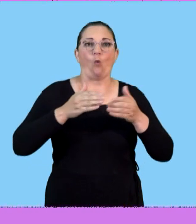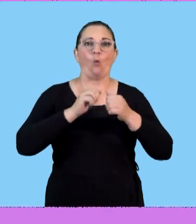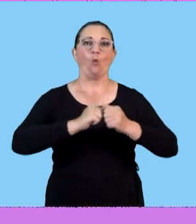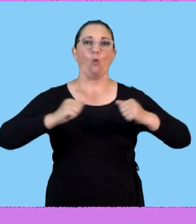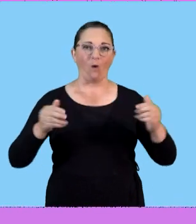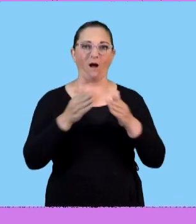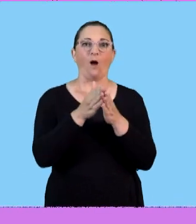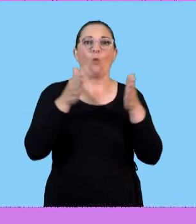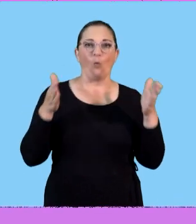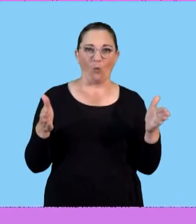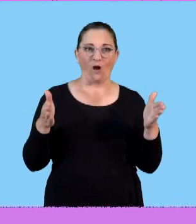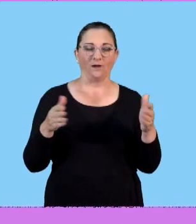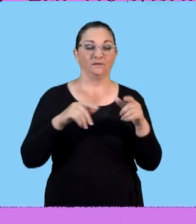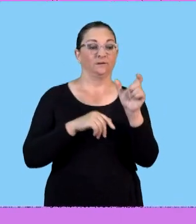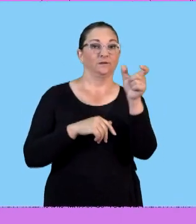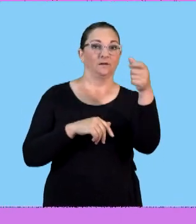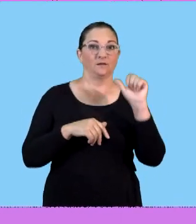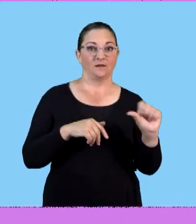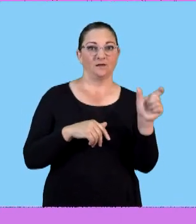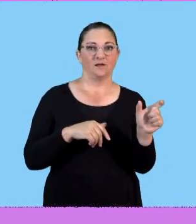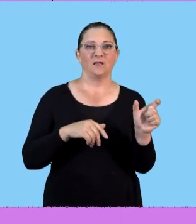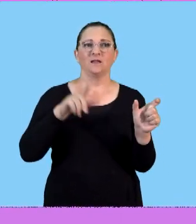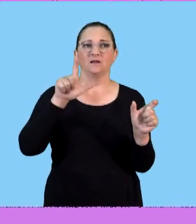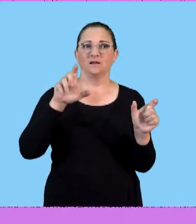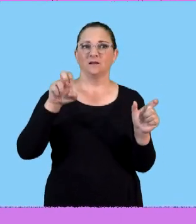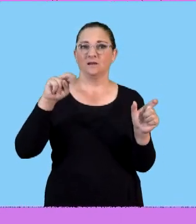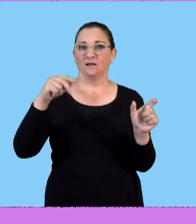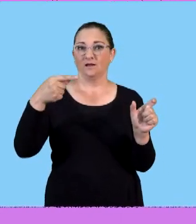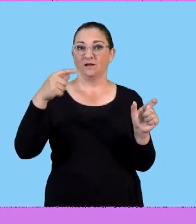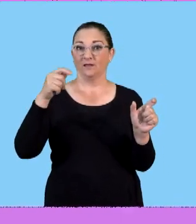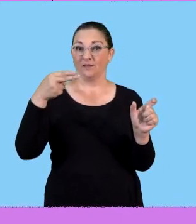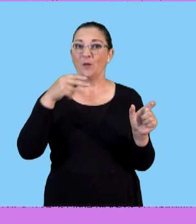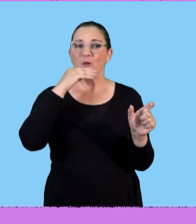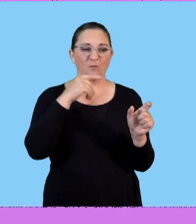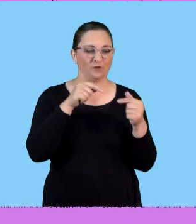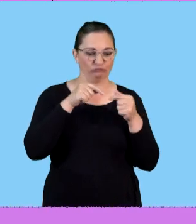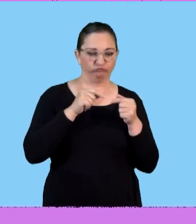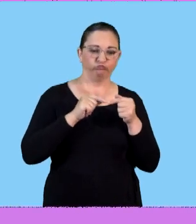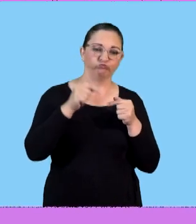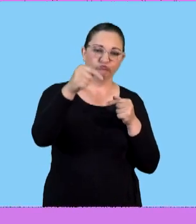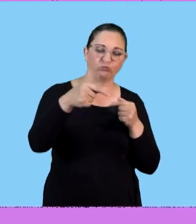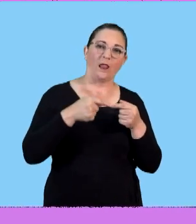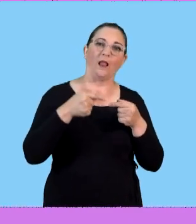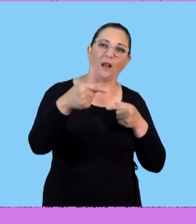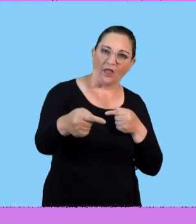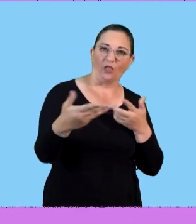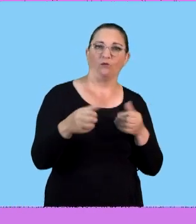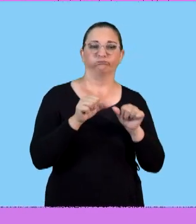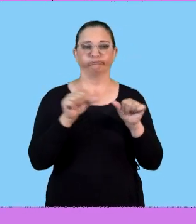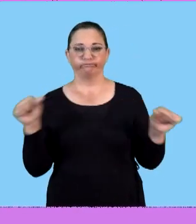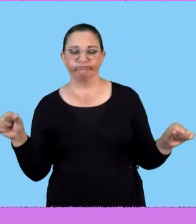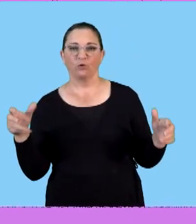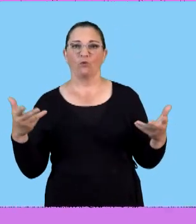important? The length. What is length? It's the measurement between 2 points, right, in a straight line.